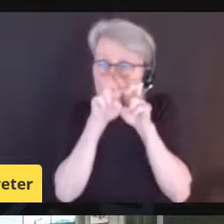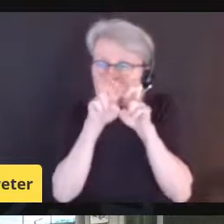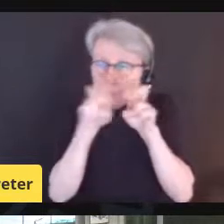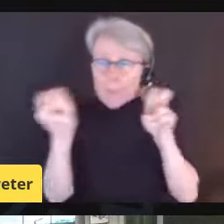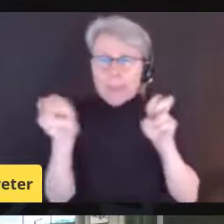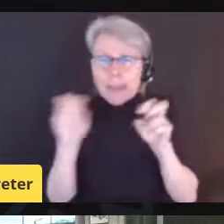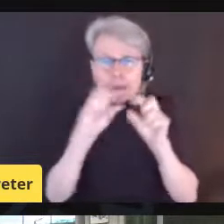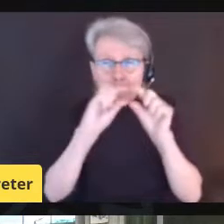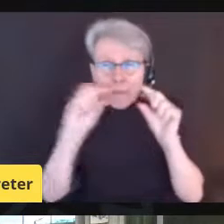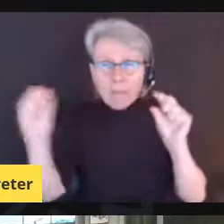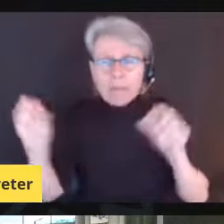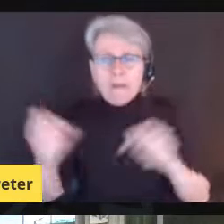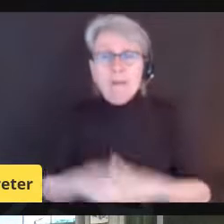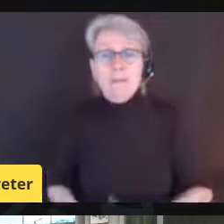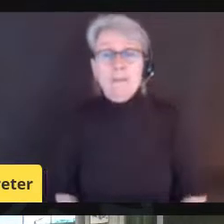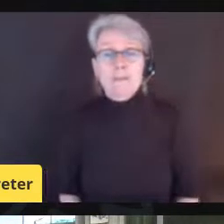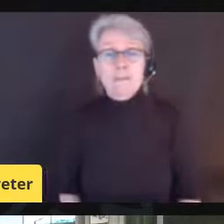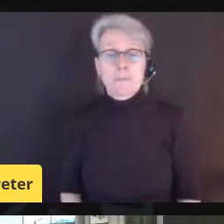I hope that helps.